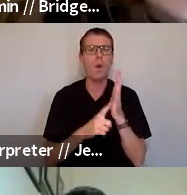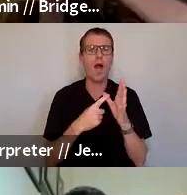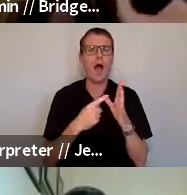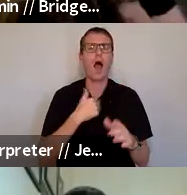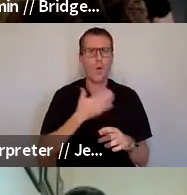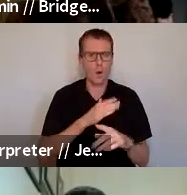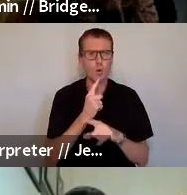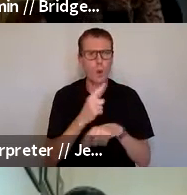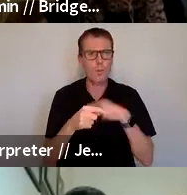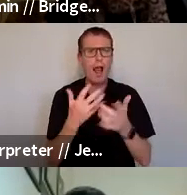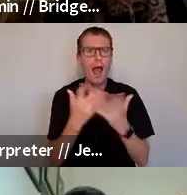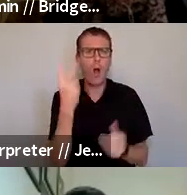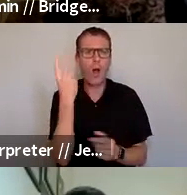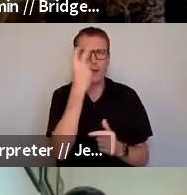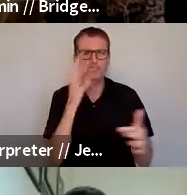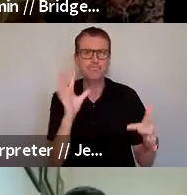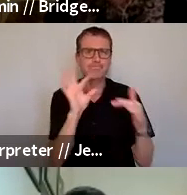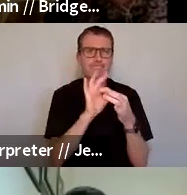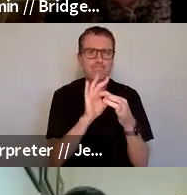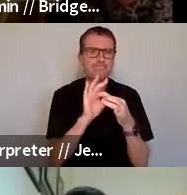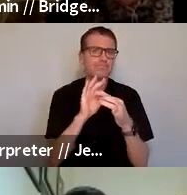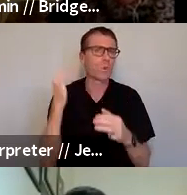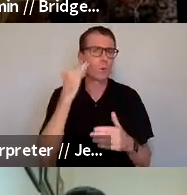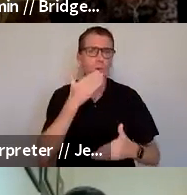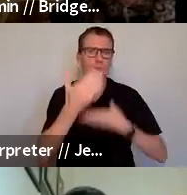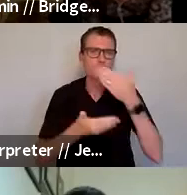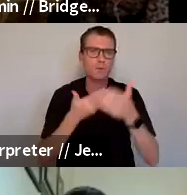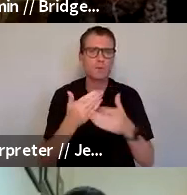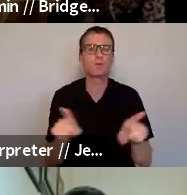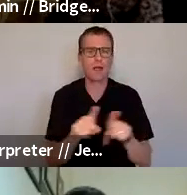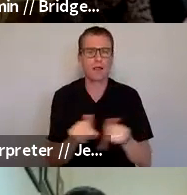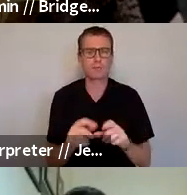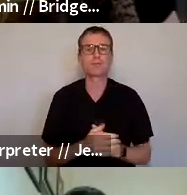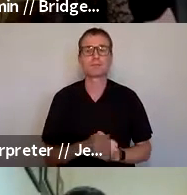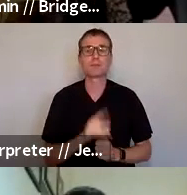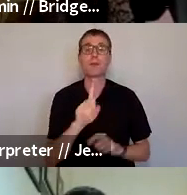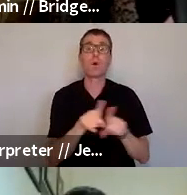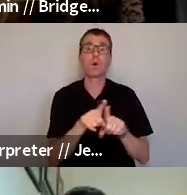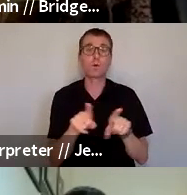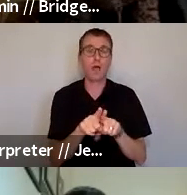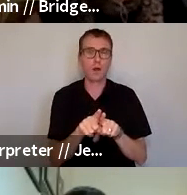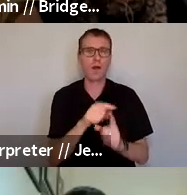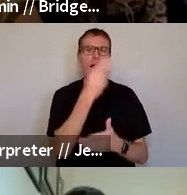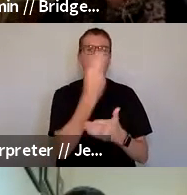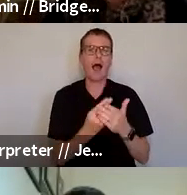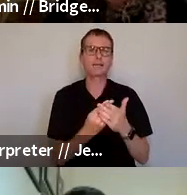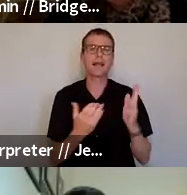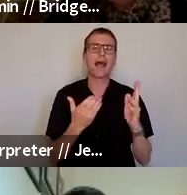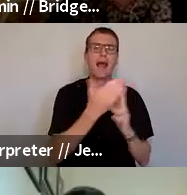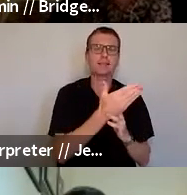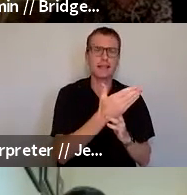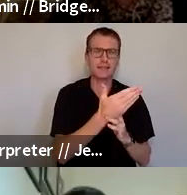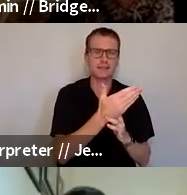bigger picture, I think that we do need to start to look at the tools that Arts Access provides insight that Kelly, you're providing for the arts,